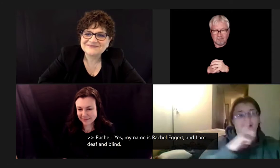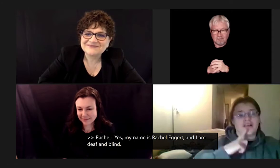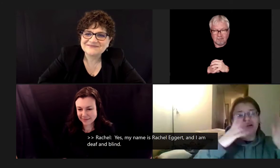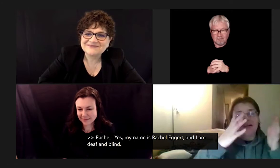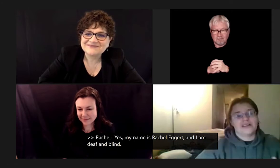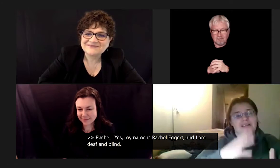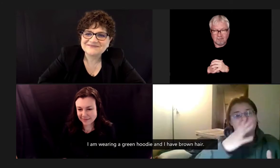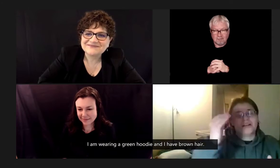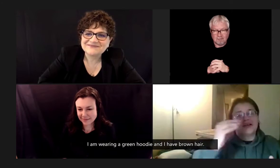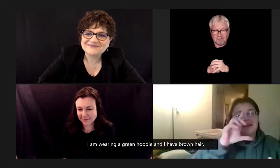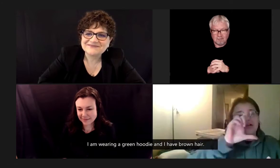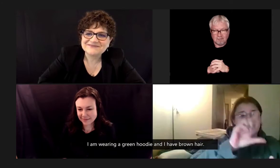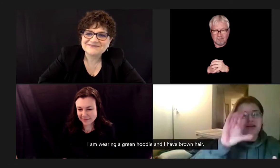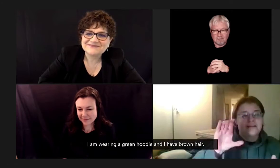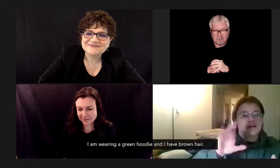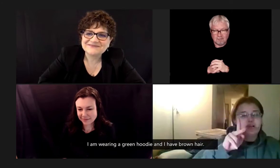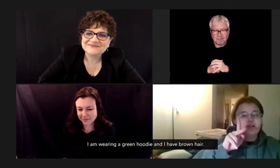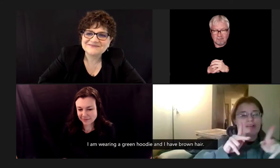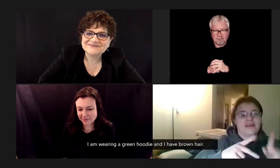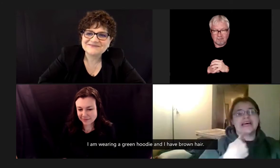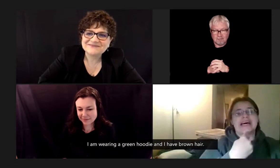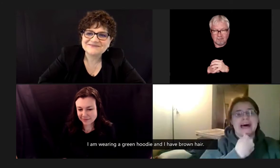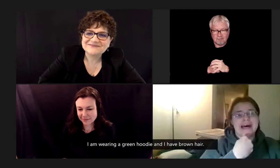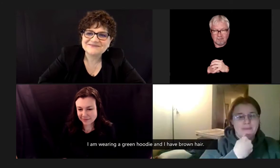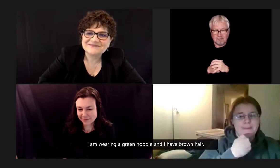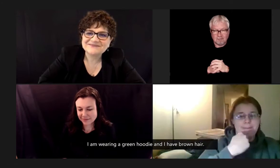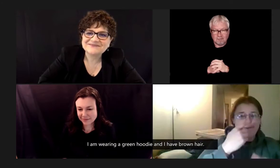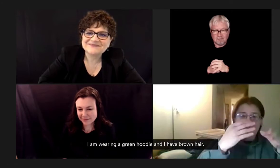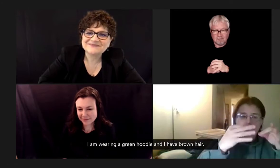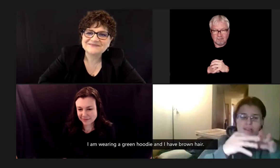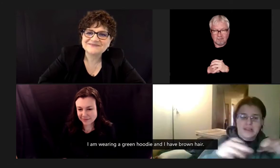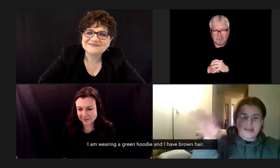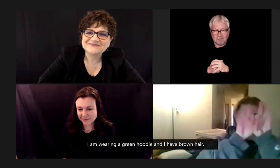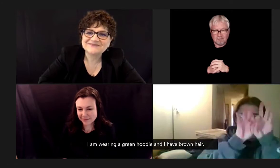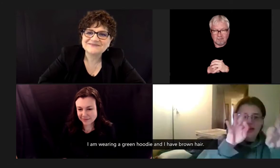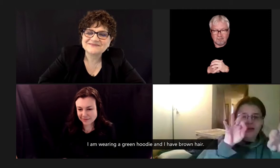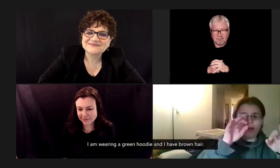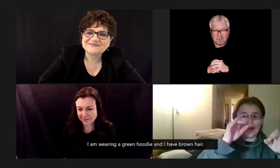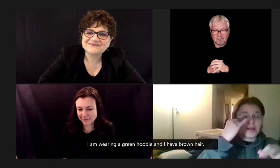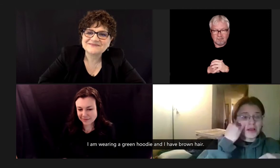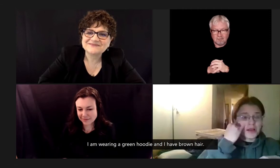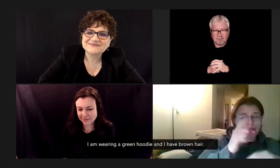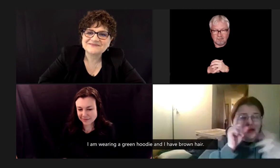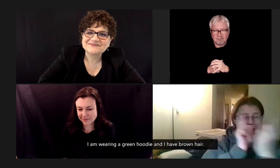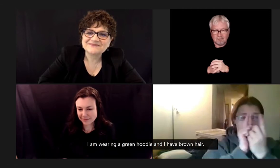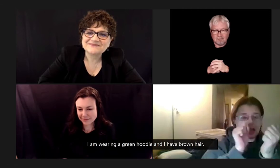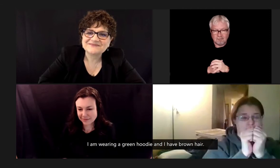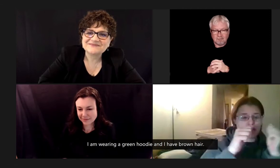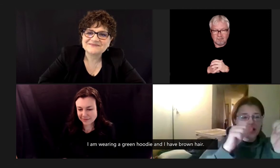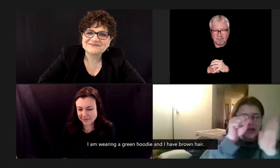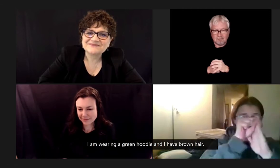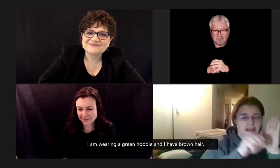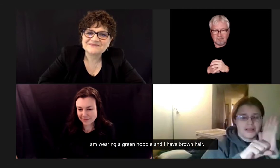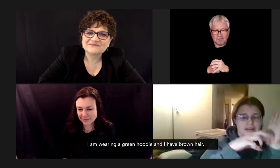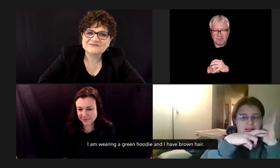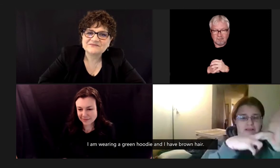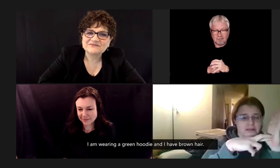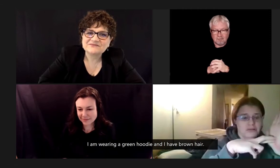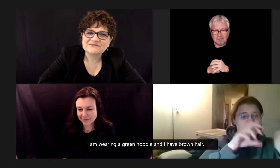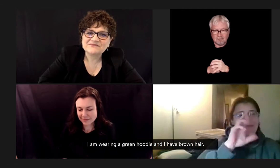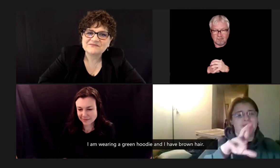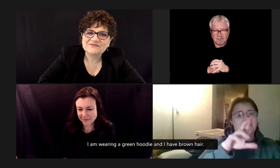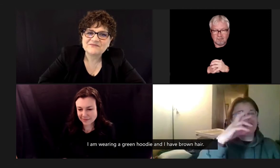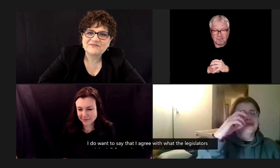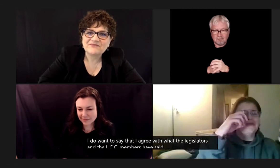I do want to say that I agree with what the legislators and the LCC members have said. It's